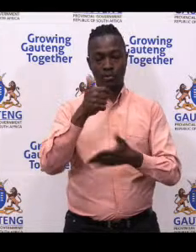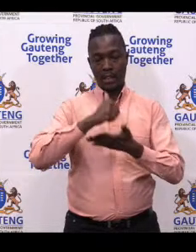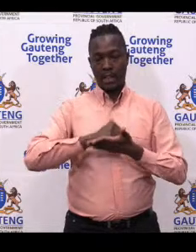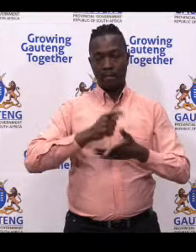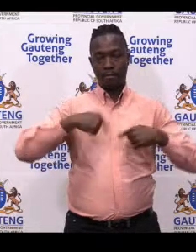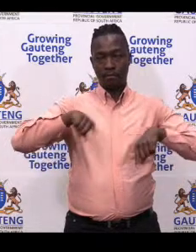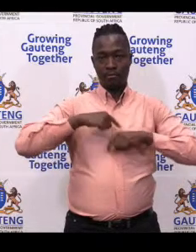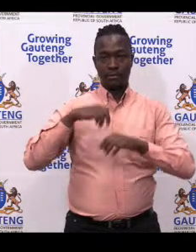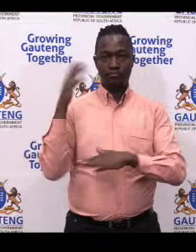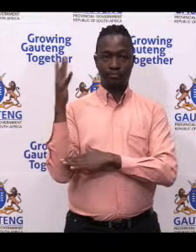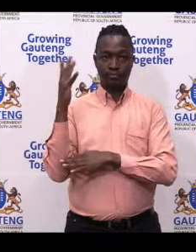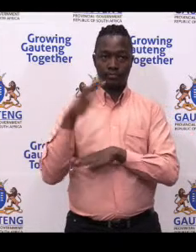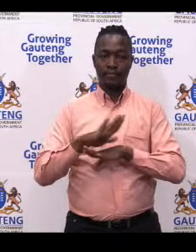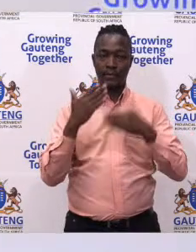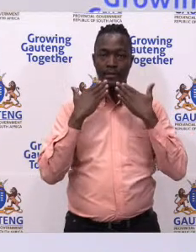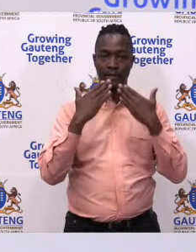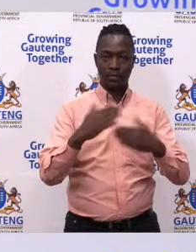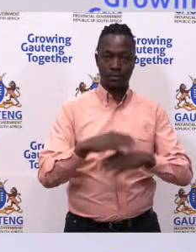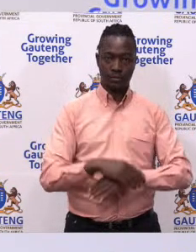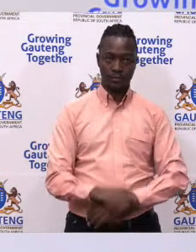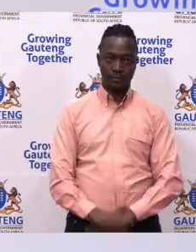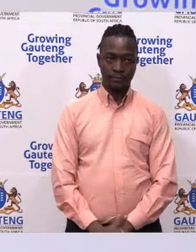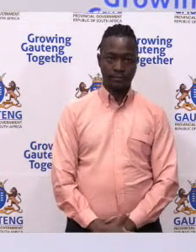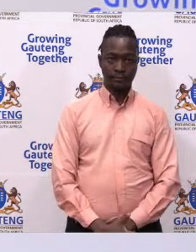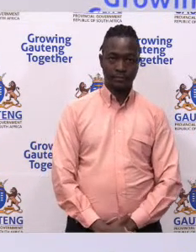us in that regard. Thank you.